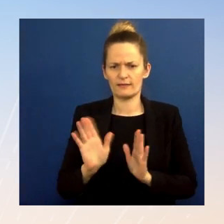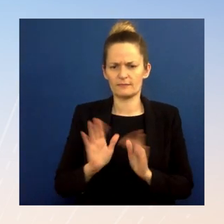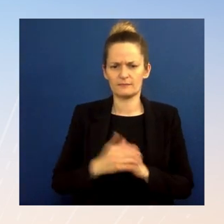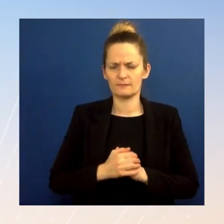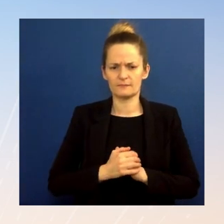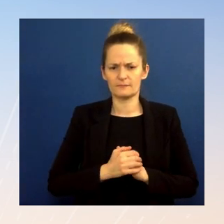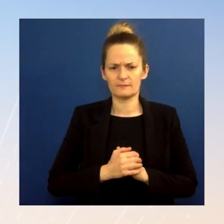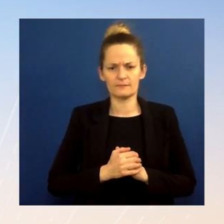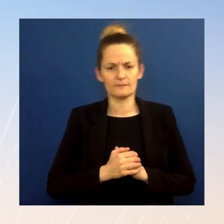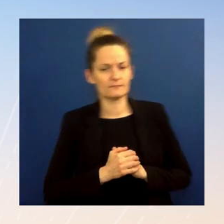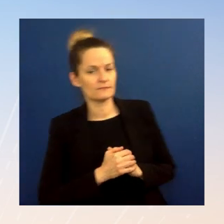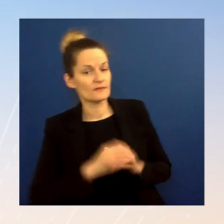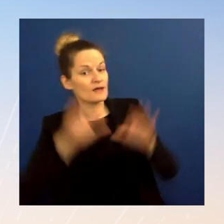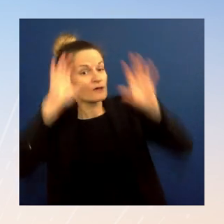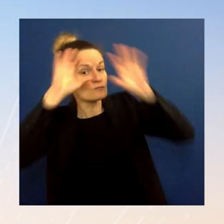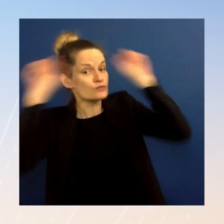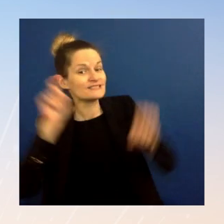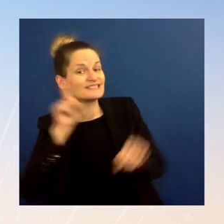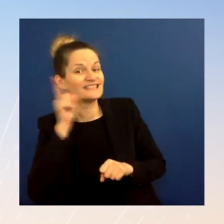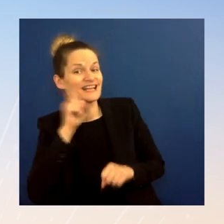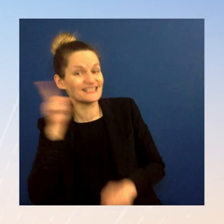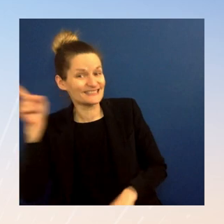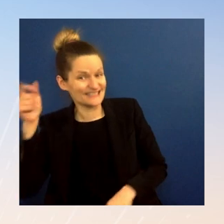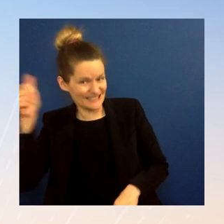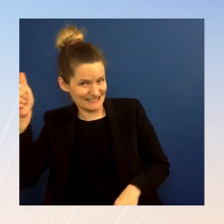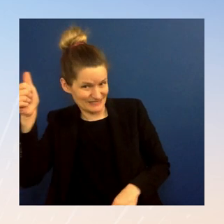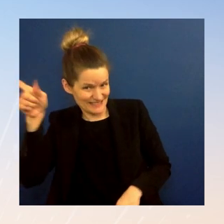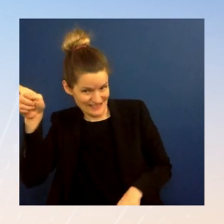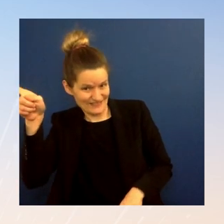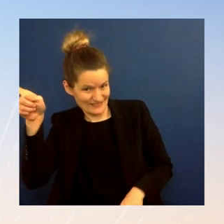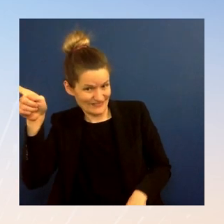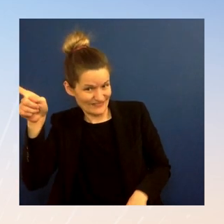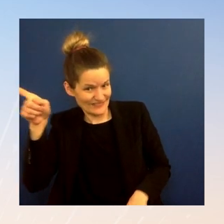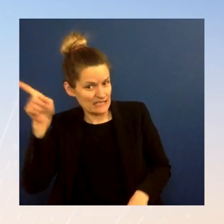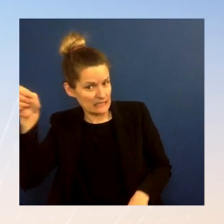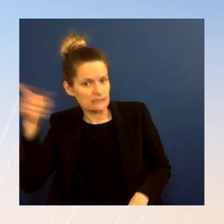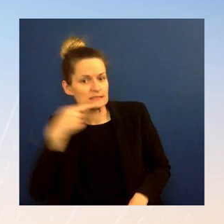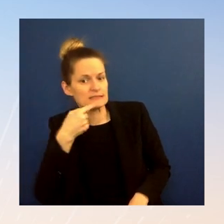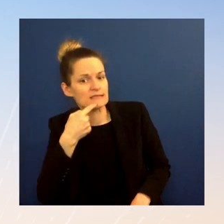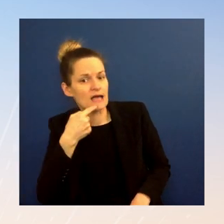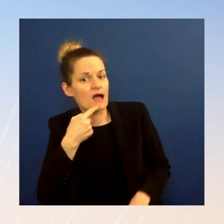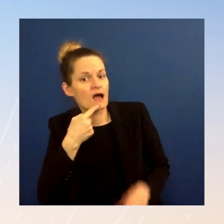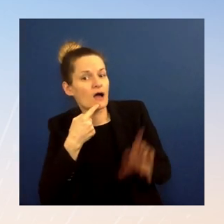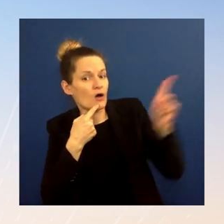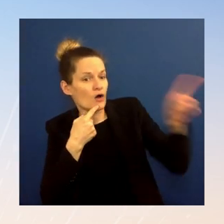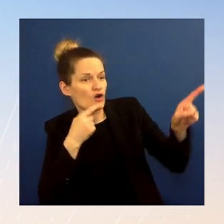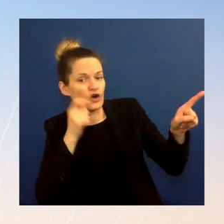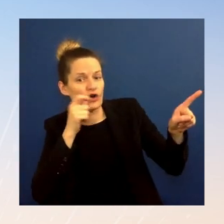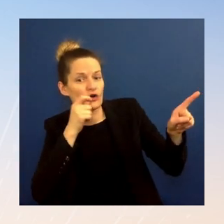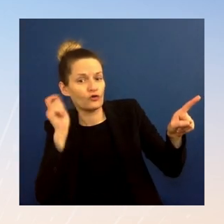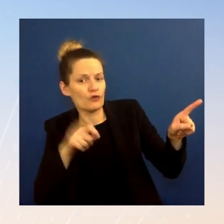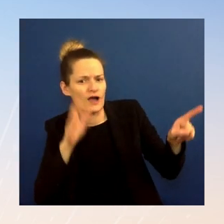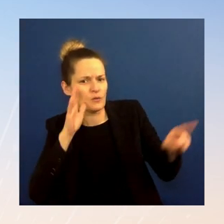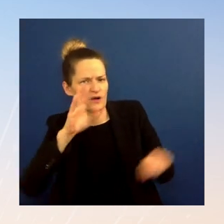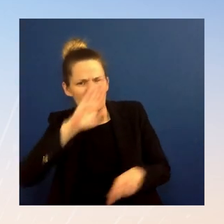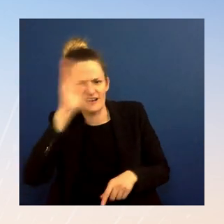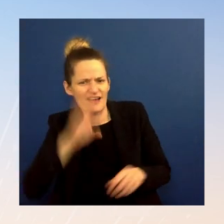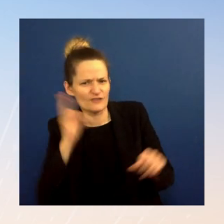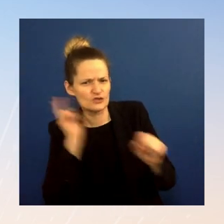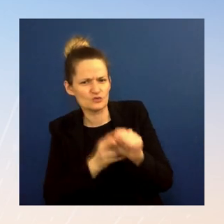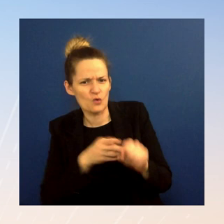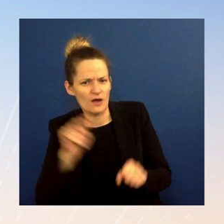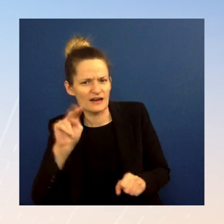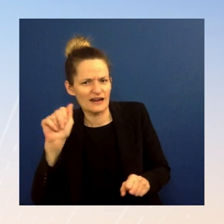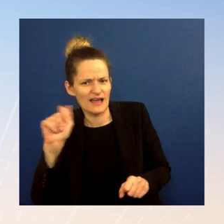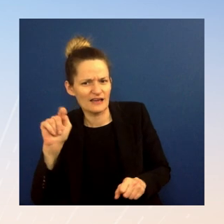day, Ukrainians, get used to the idea, we're not going to be in NATO, they're never going to want us. But then he said, what we would like is some kind of other security guarantees. Is